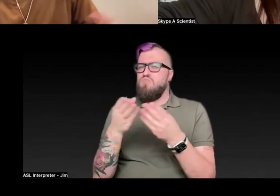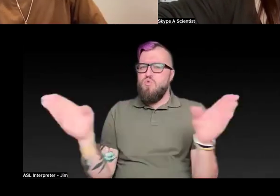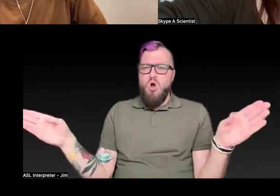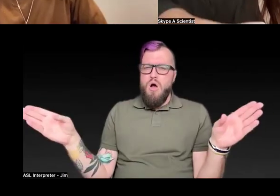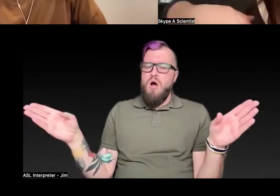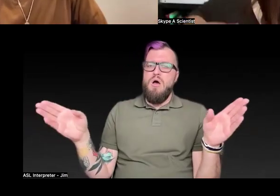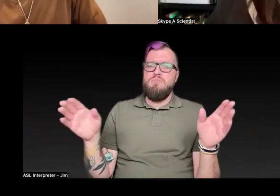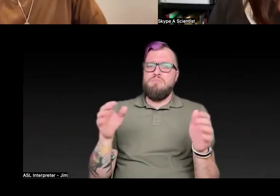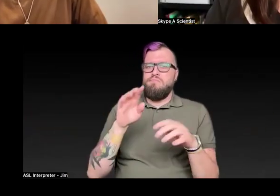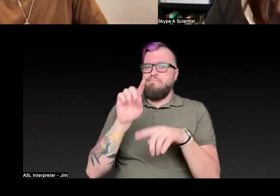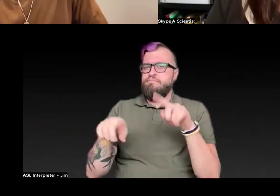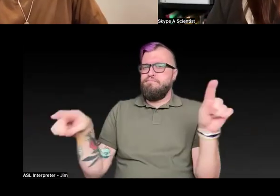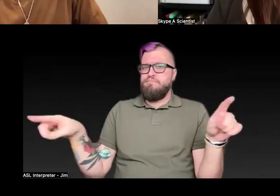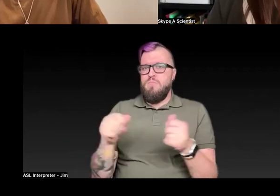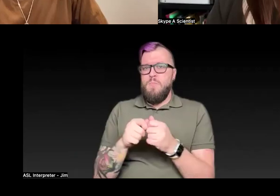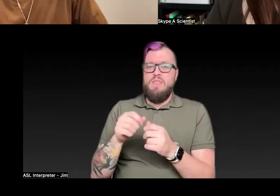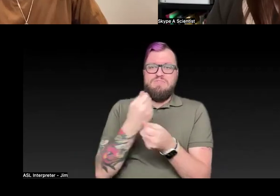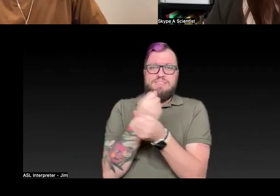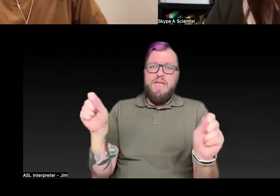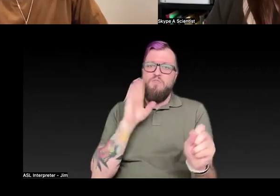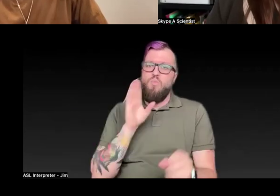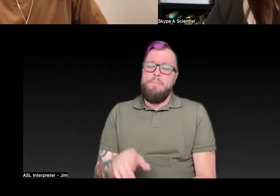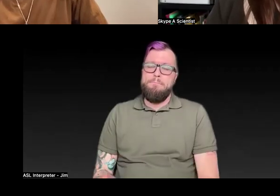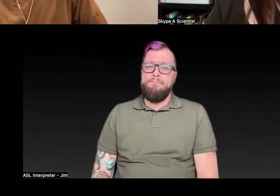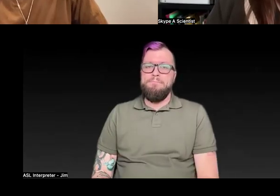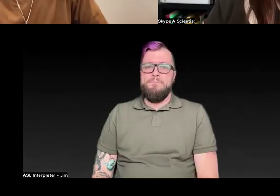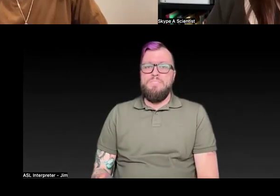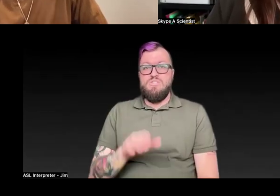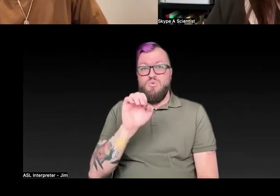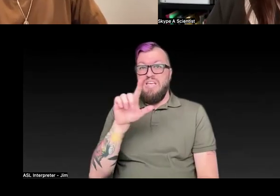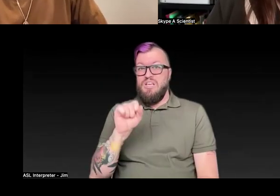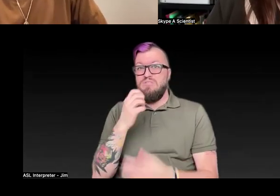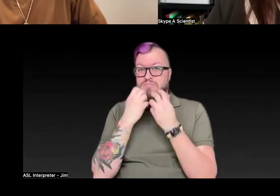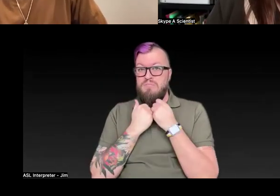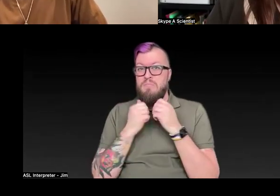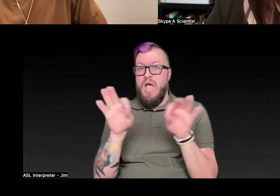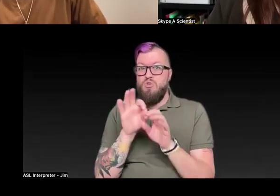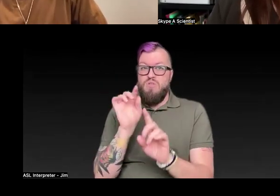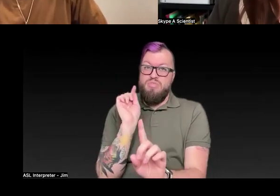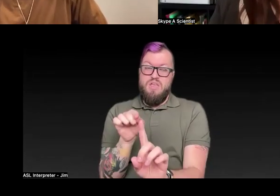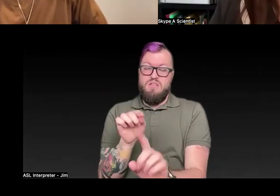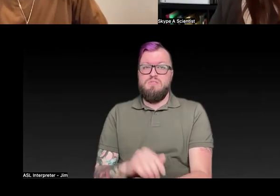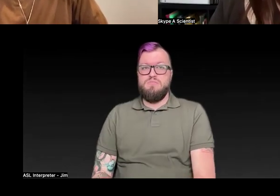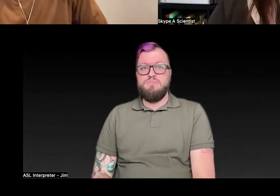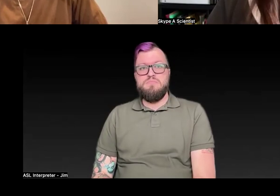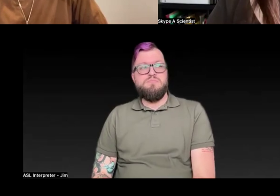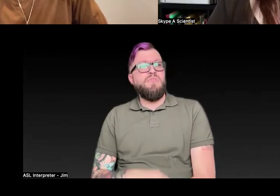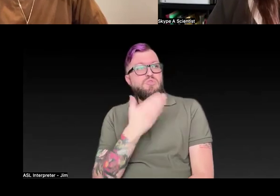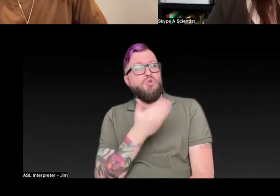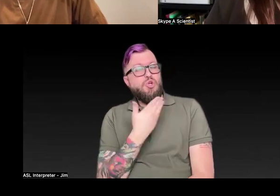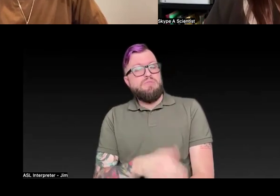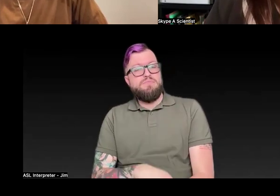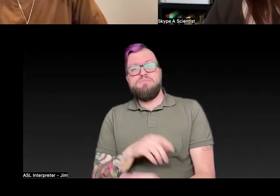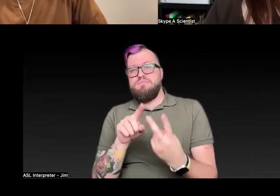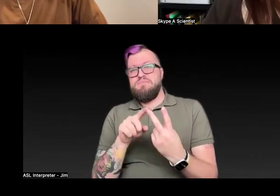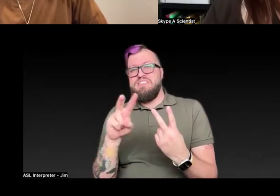spectrum of the ecology. So I would say that eels matter. That would be my takeaway. This is good. All right, our